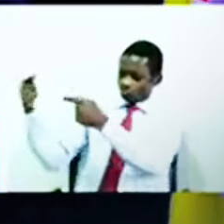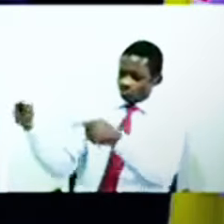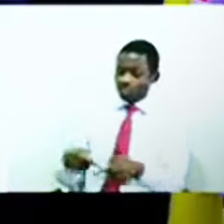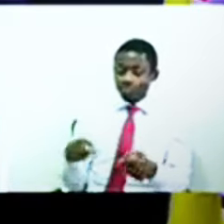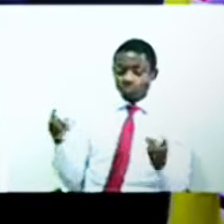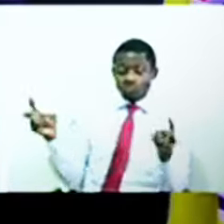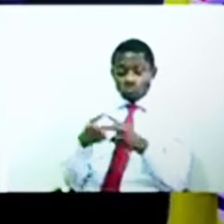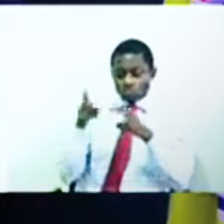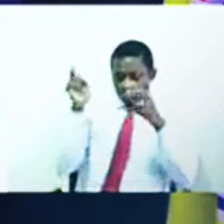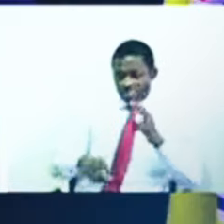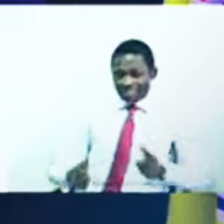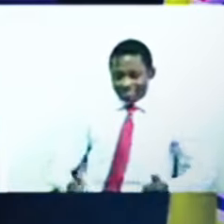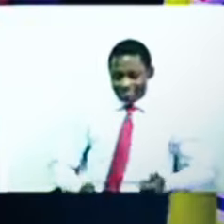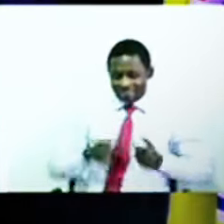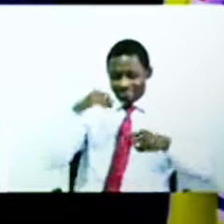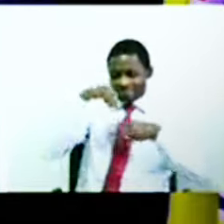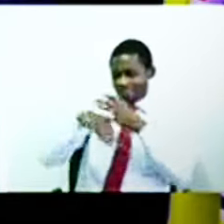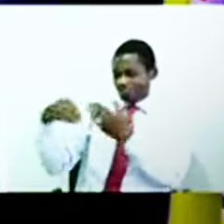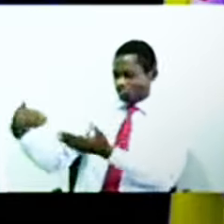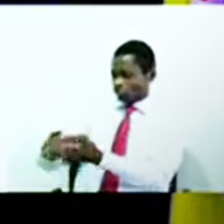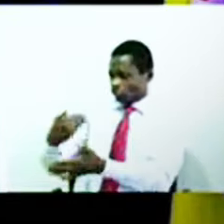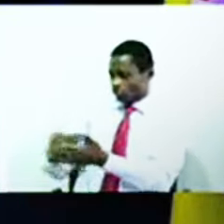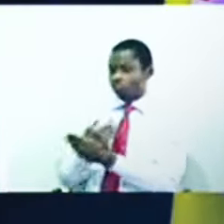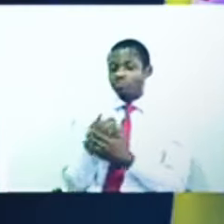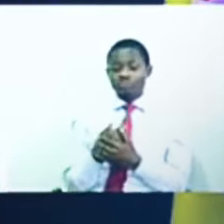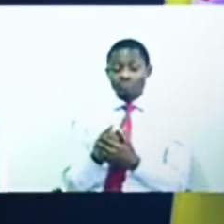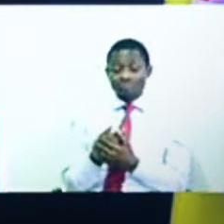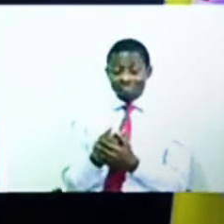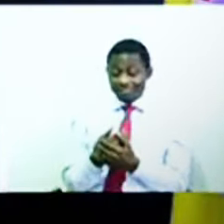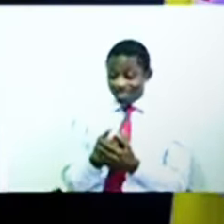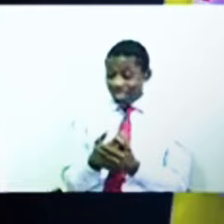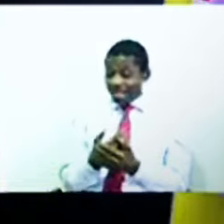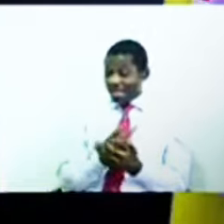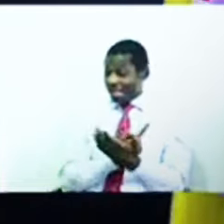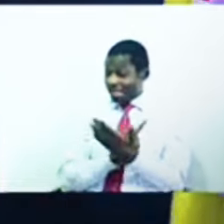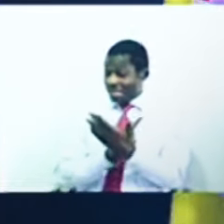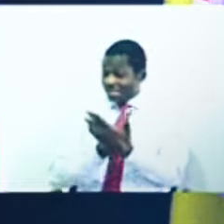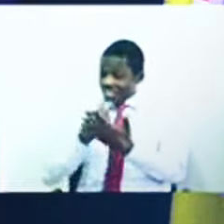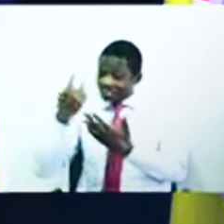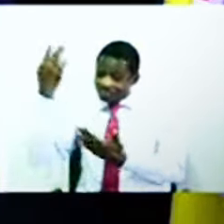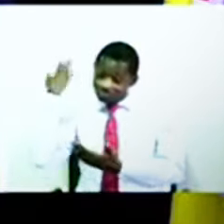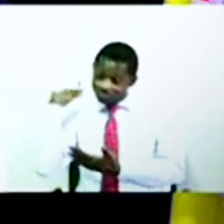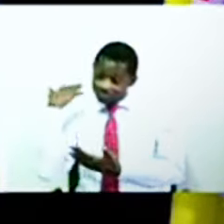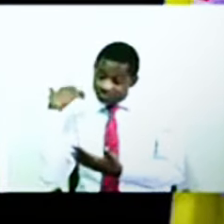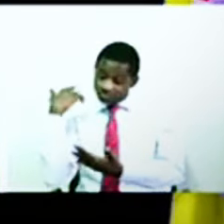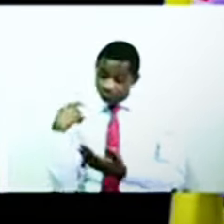say, yet tonight for Fronum, we concluded last week. Now, to your